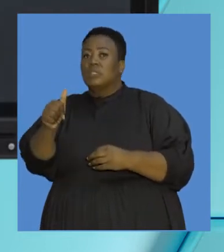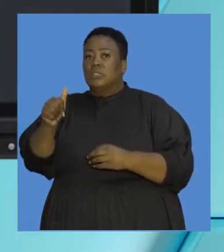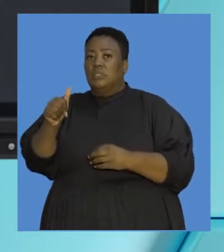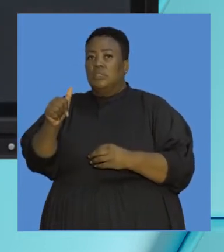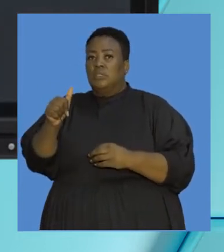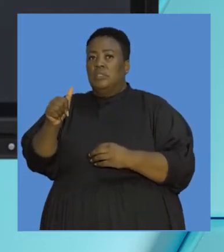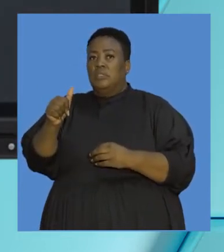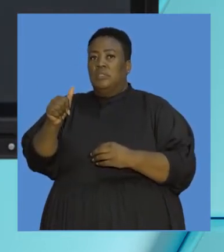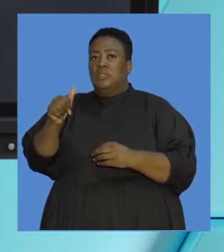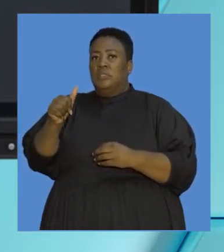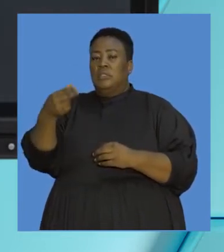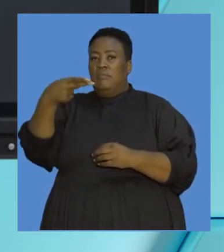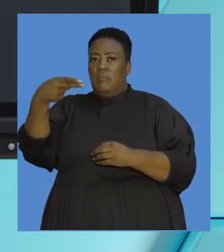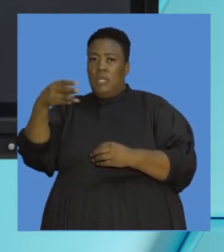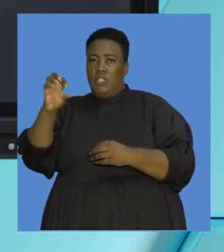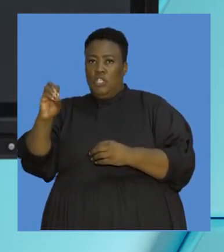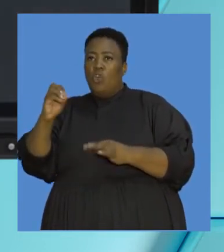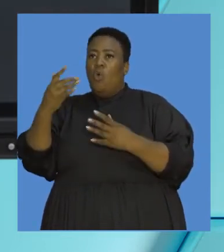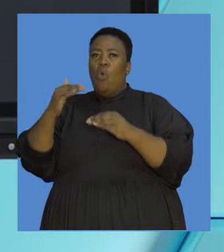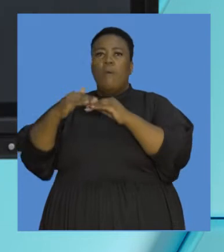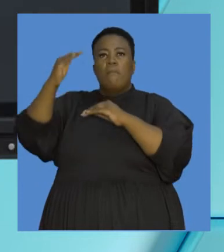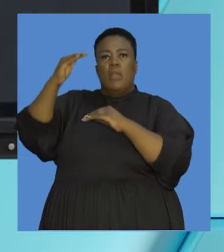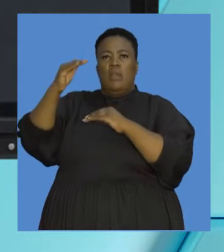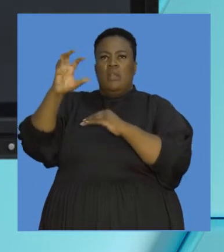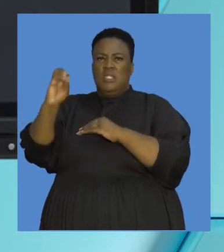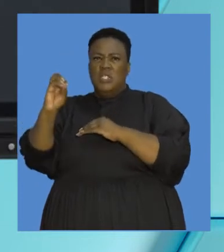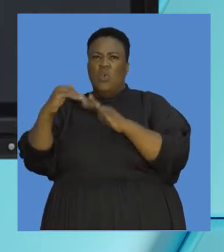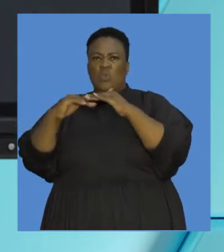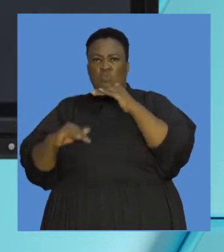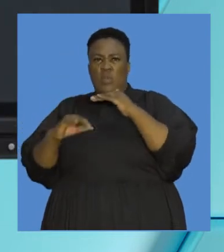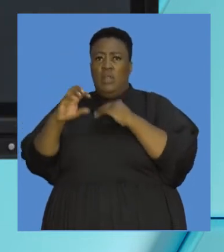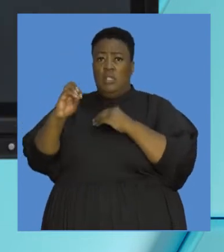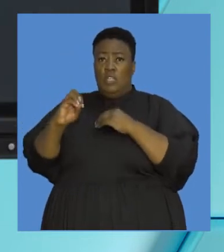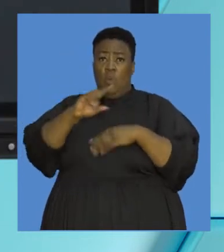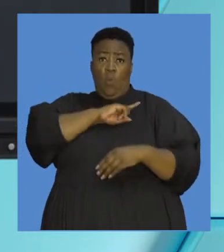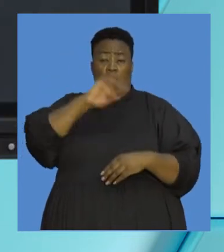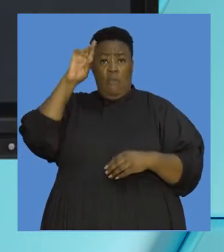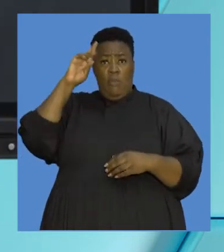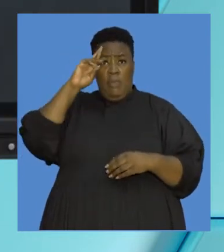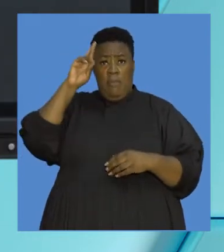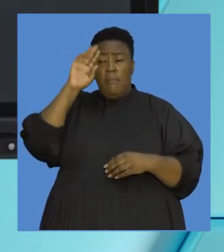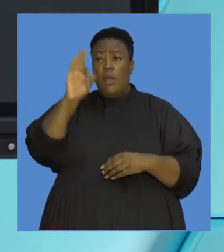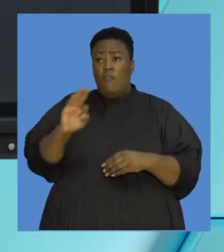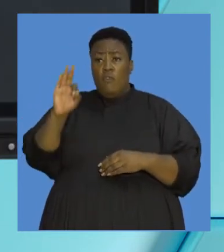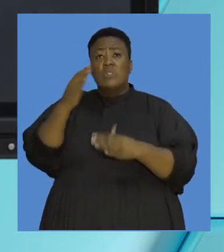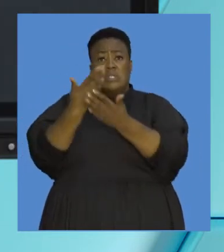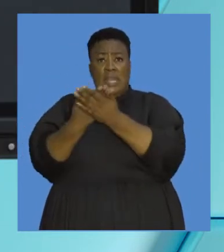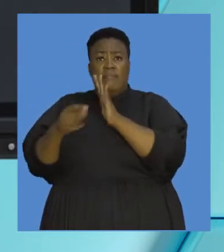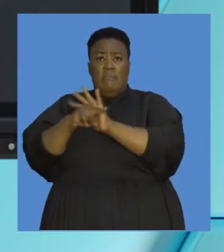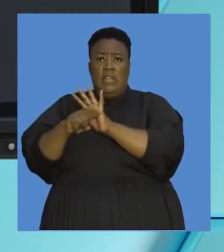zero, not bigger than zero or smaller than zero, because remember, forces can be